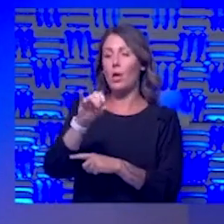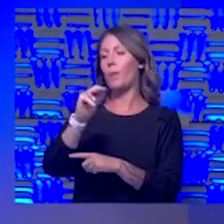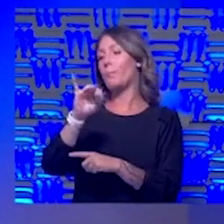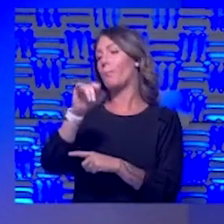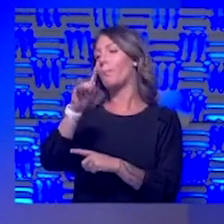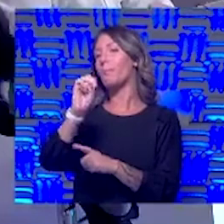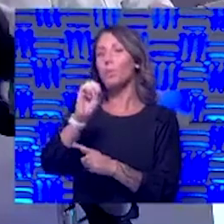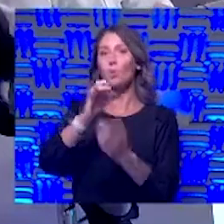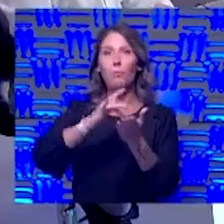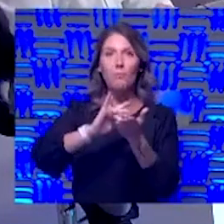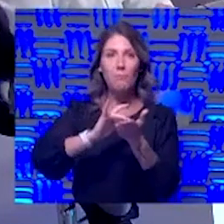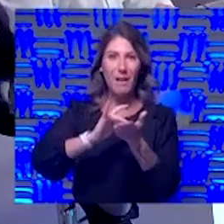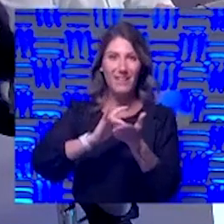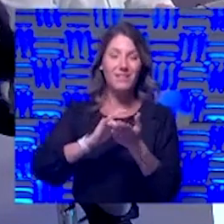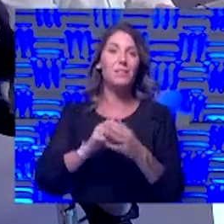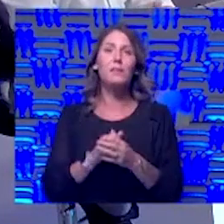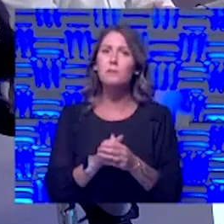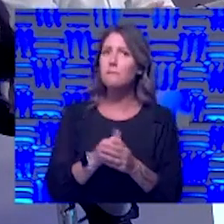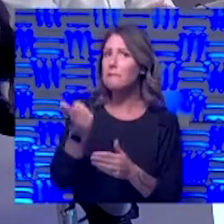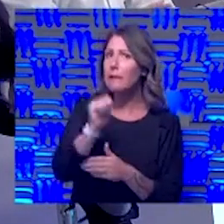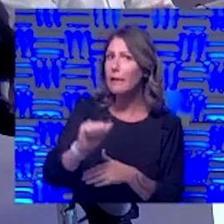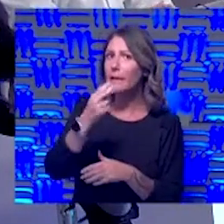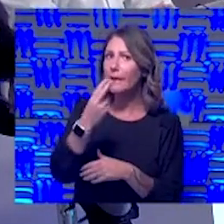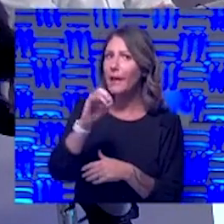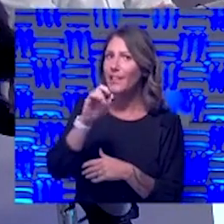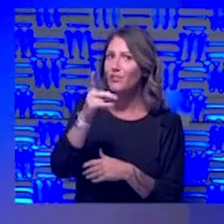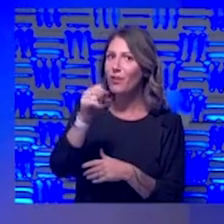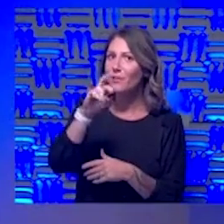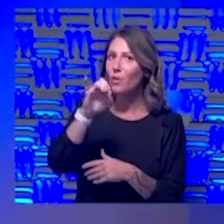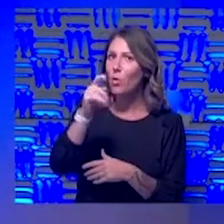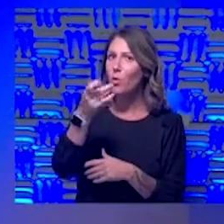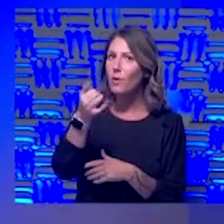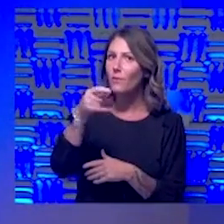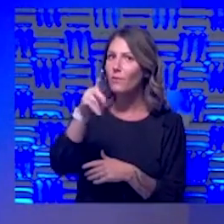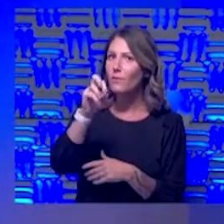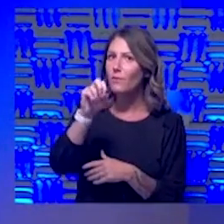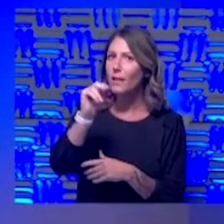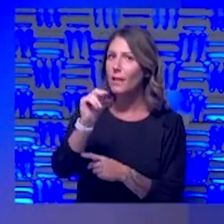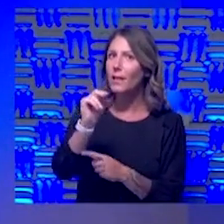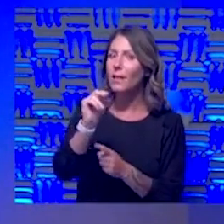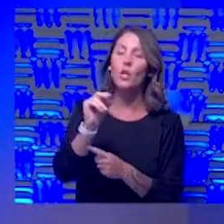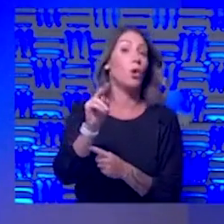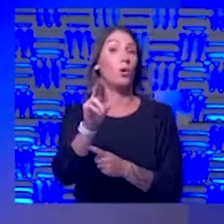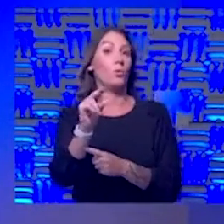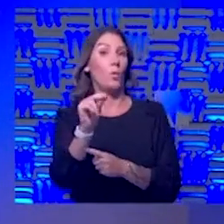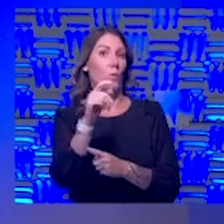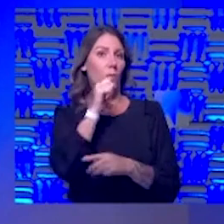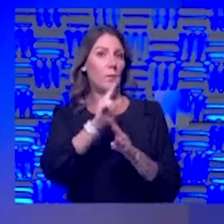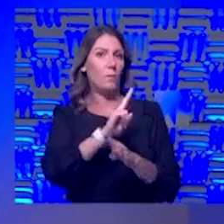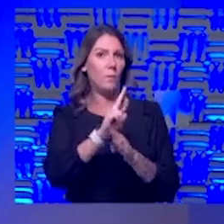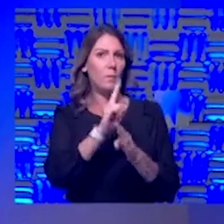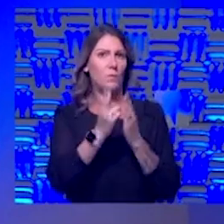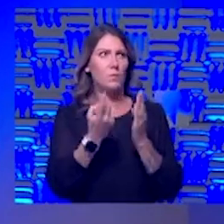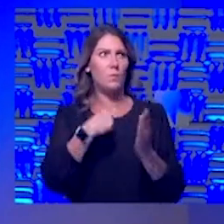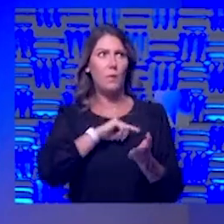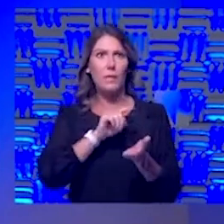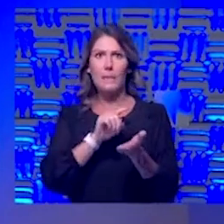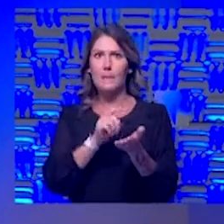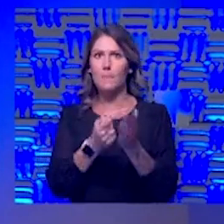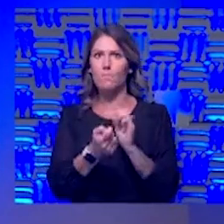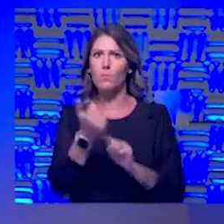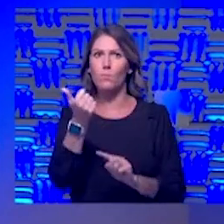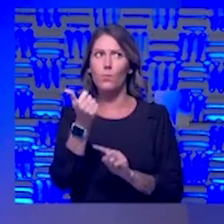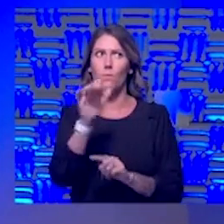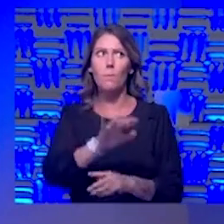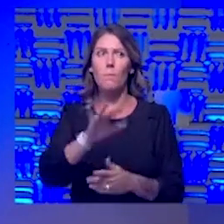including steroids. Are we doing any hydroxychloroquine now? No, hydroxychloroquine was taken off of our treatment algorithm probably 4 weeks